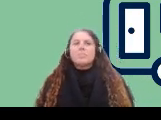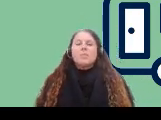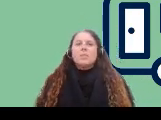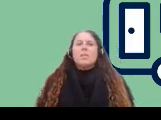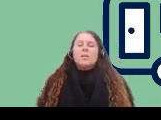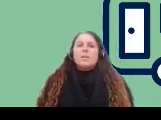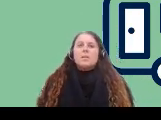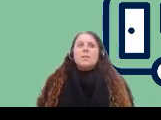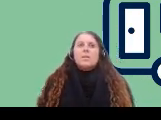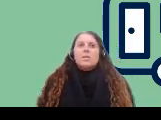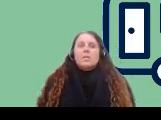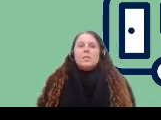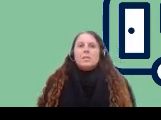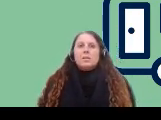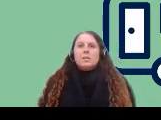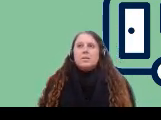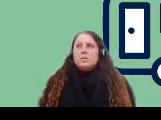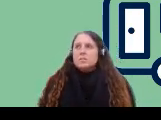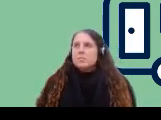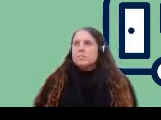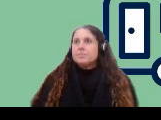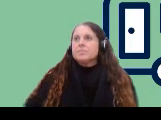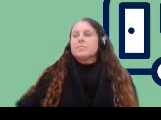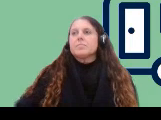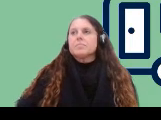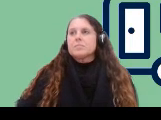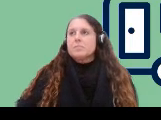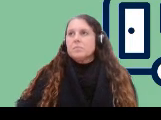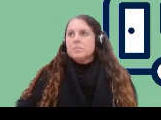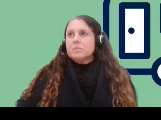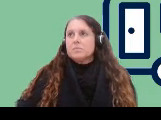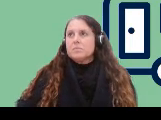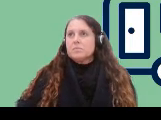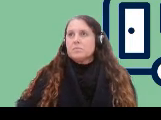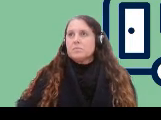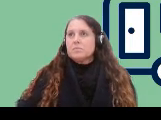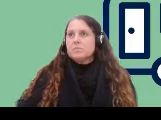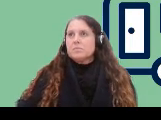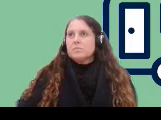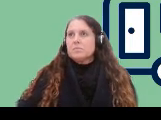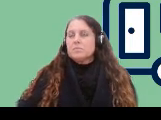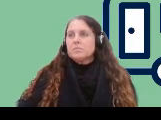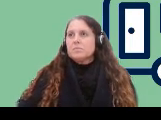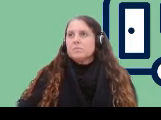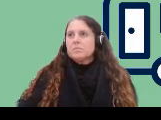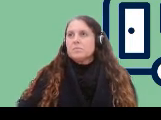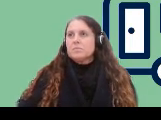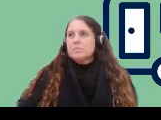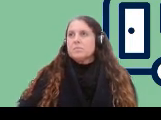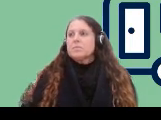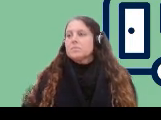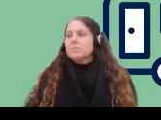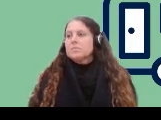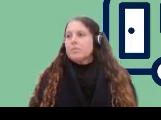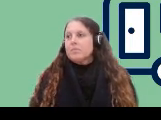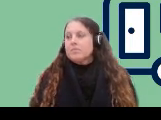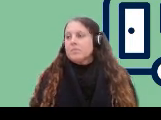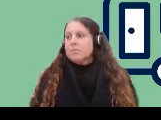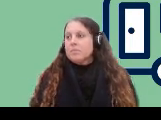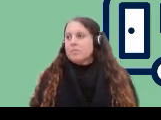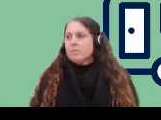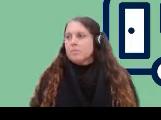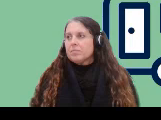everyone's calendars. So for those who need a little bit more information when it comes to the quarterly periodic end or the levy payment, we'll